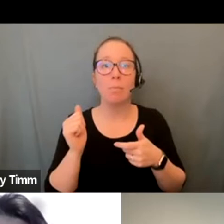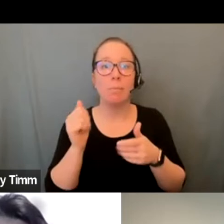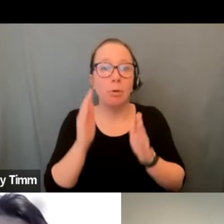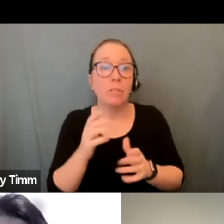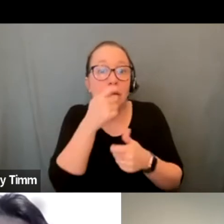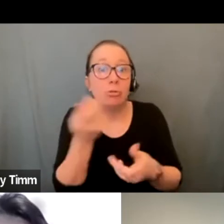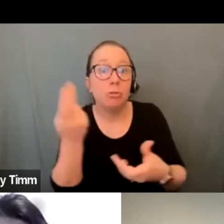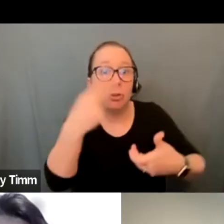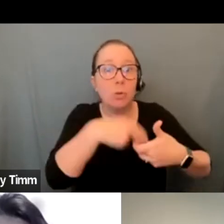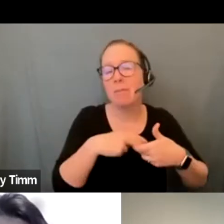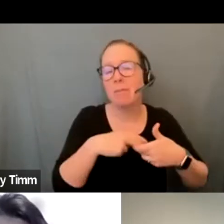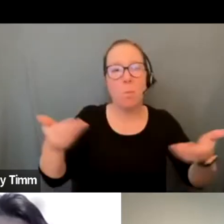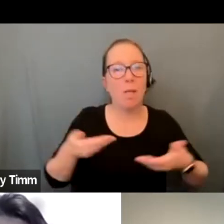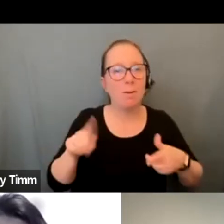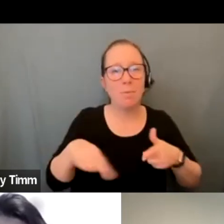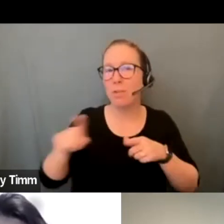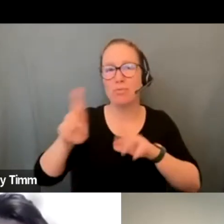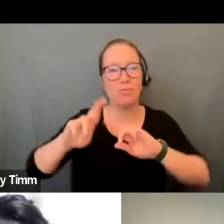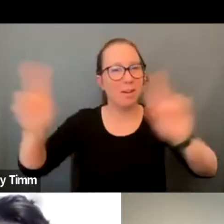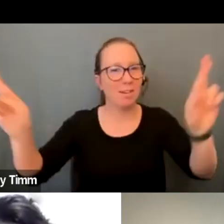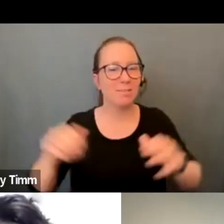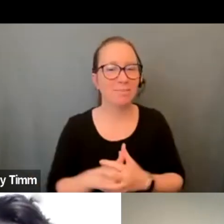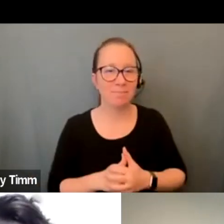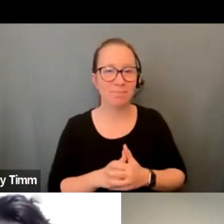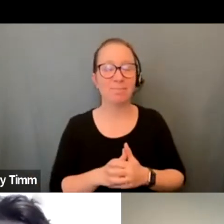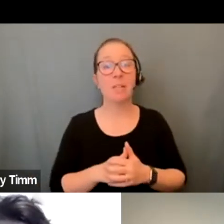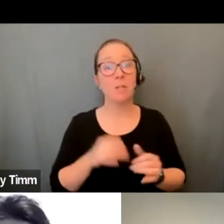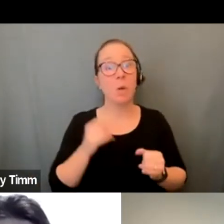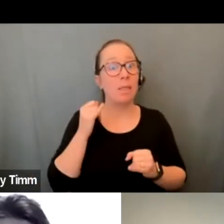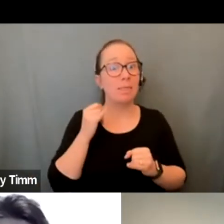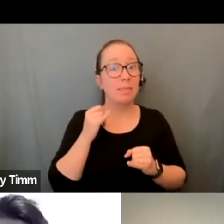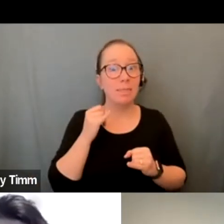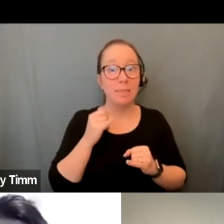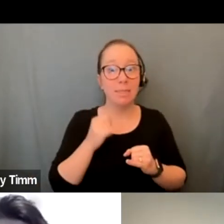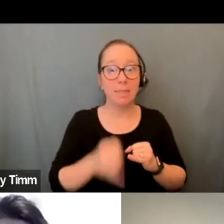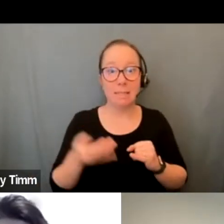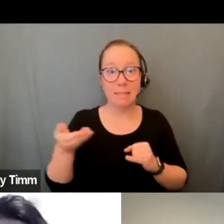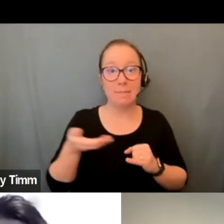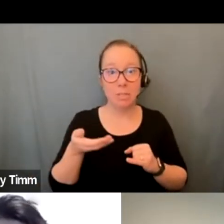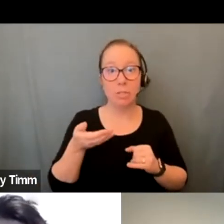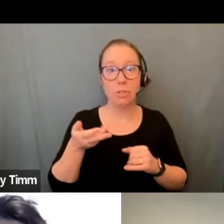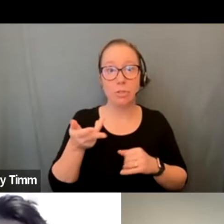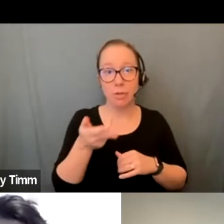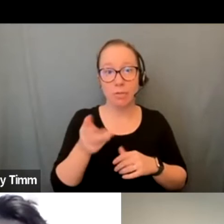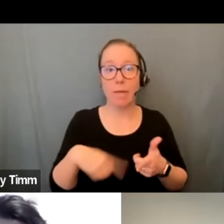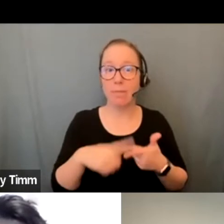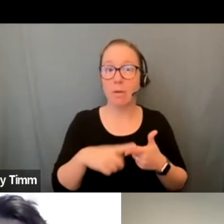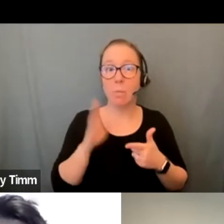Right. So a final invitation to all three of you, and then we'll transition here.